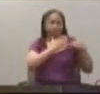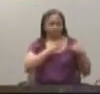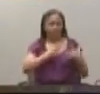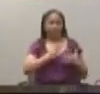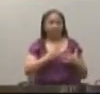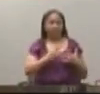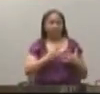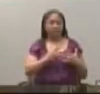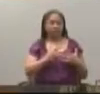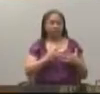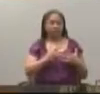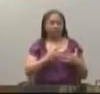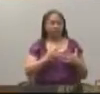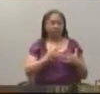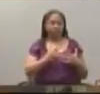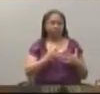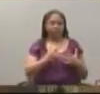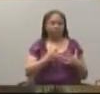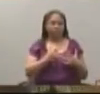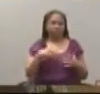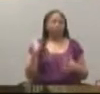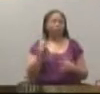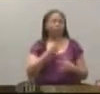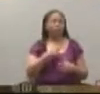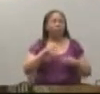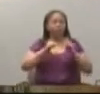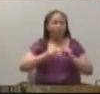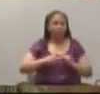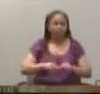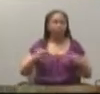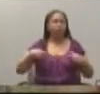that's our foundation. That's our anchor.